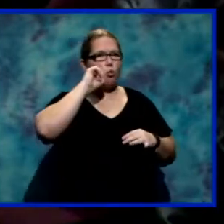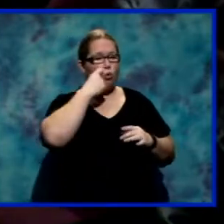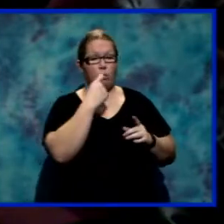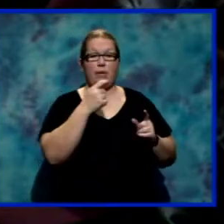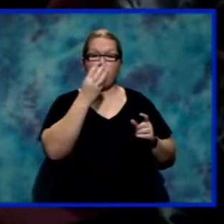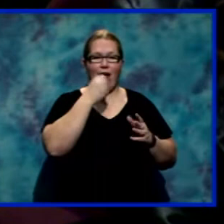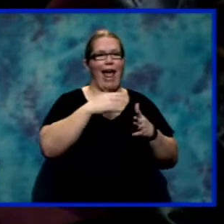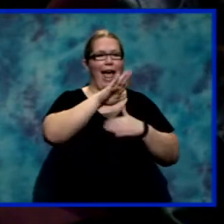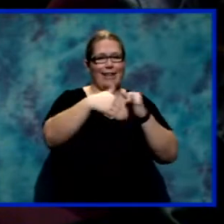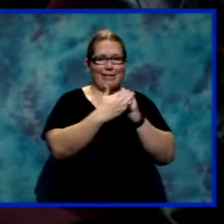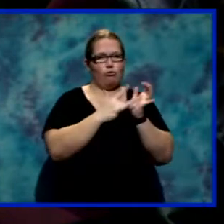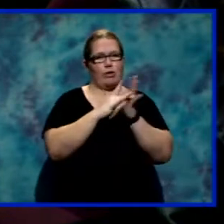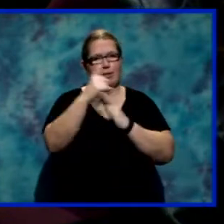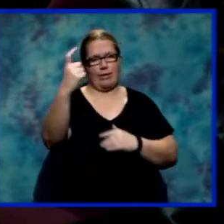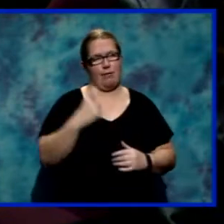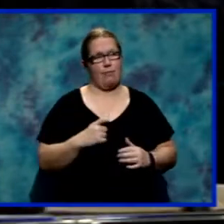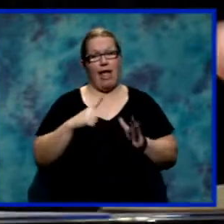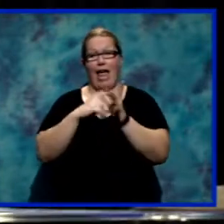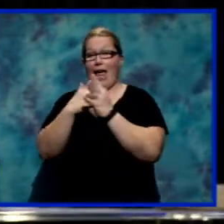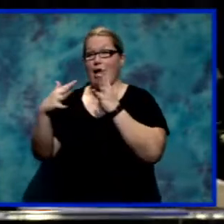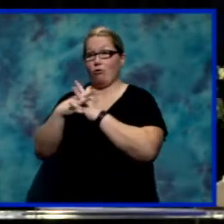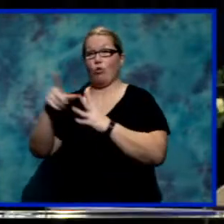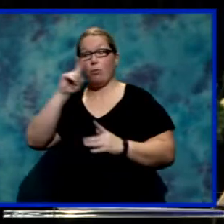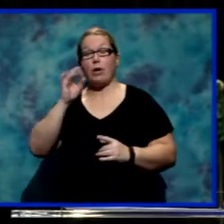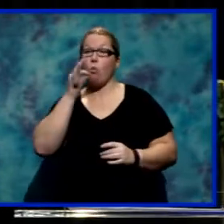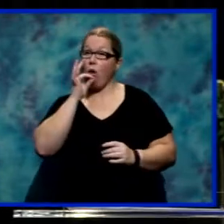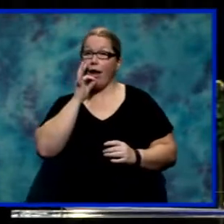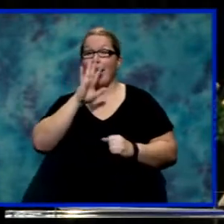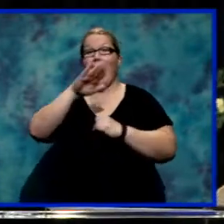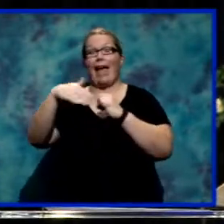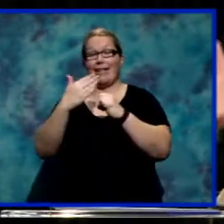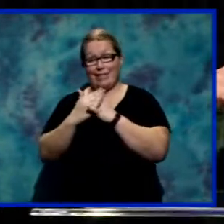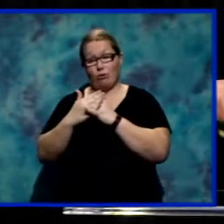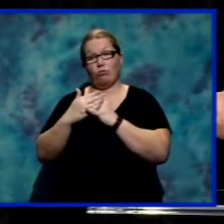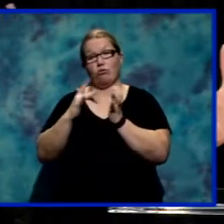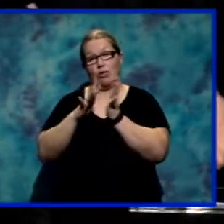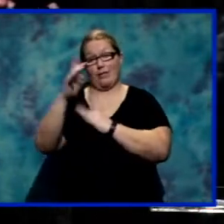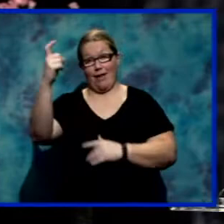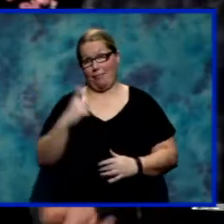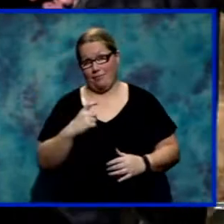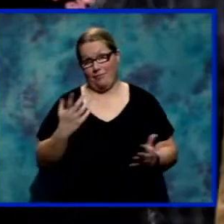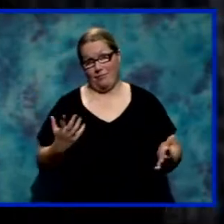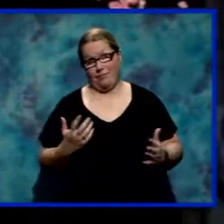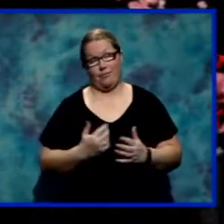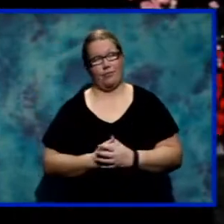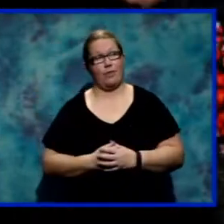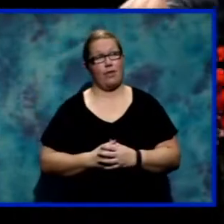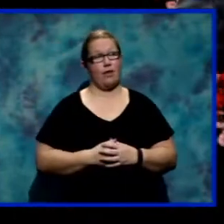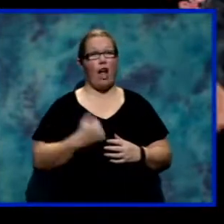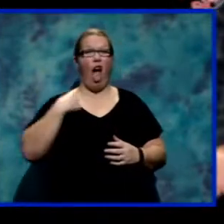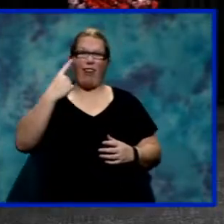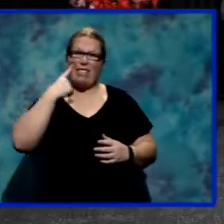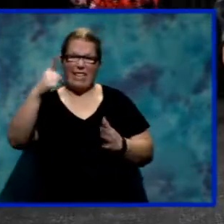comes. And Andrew, you're going to be white till Jesus comes. It's just how it is. I've seen